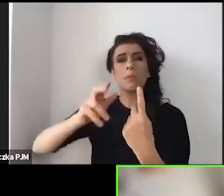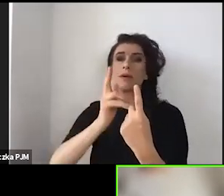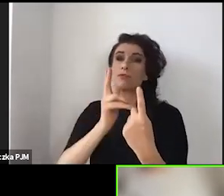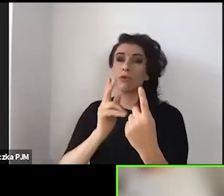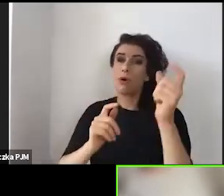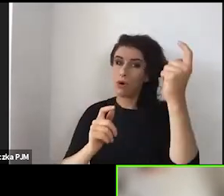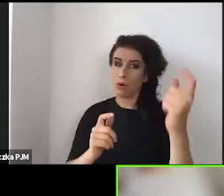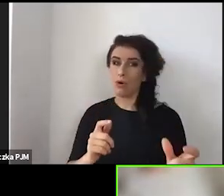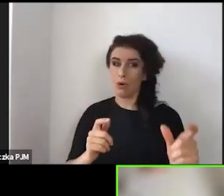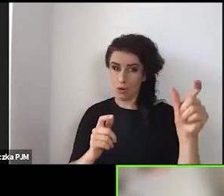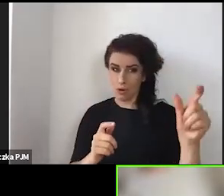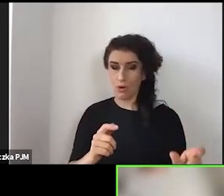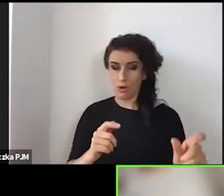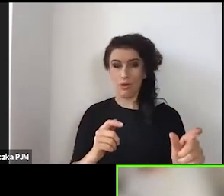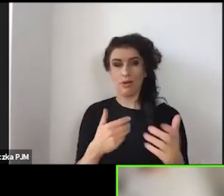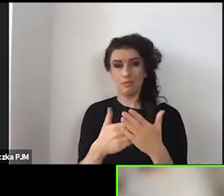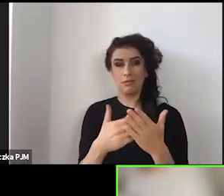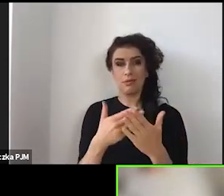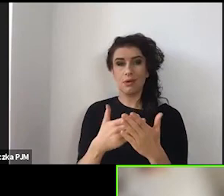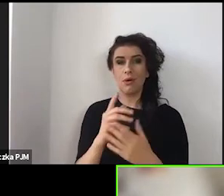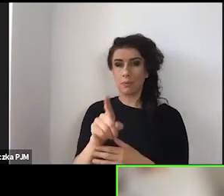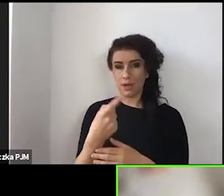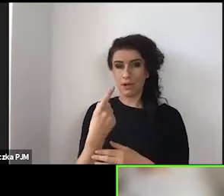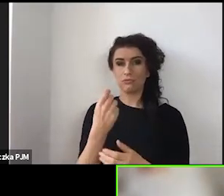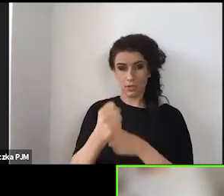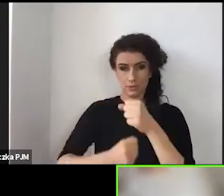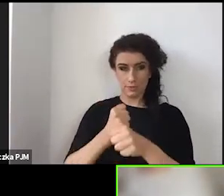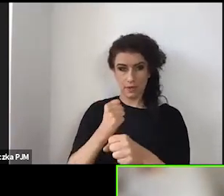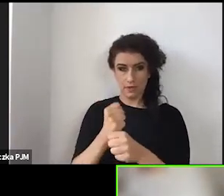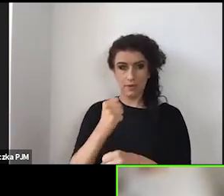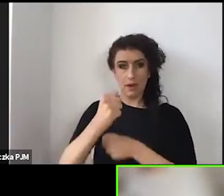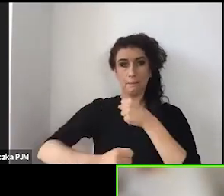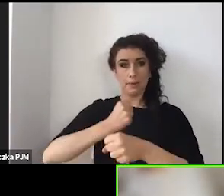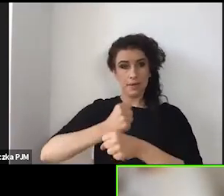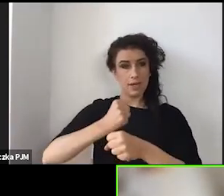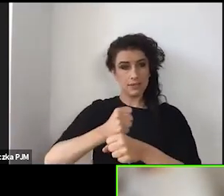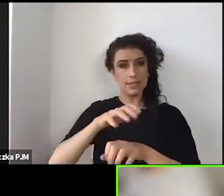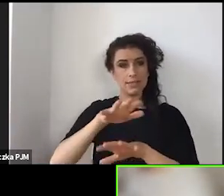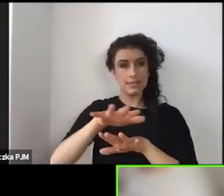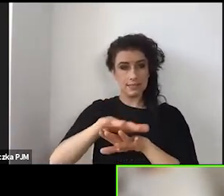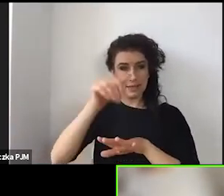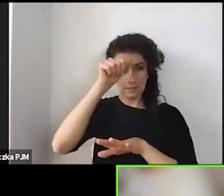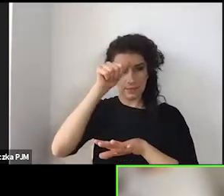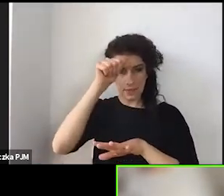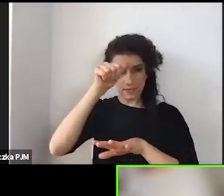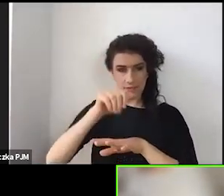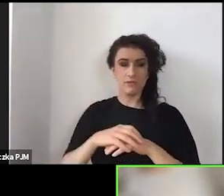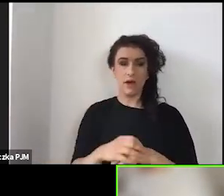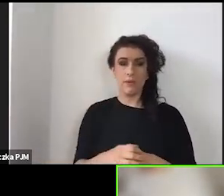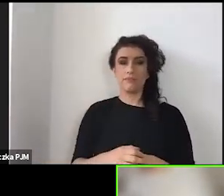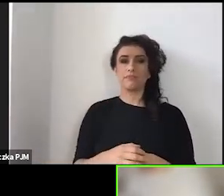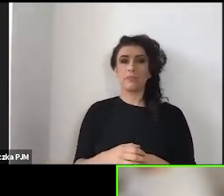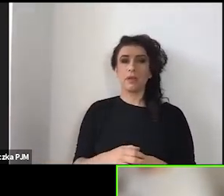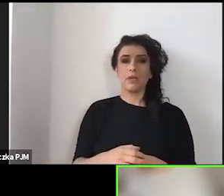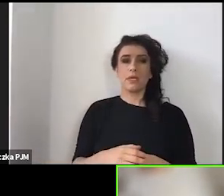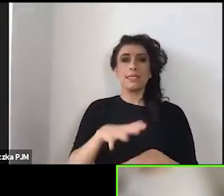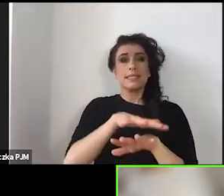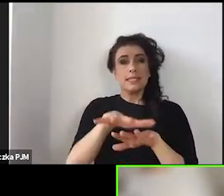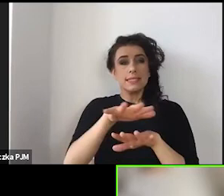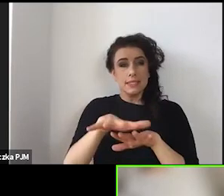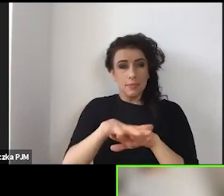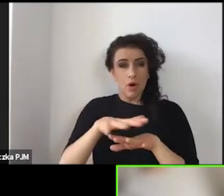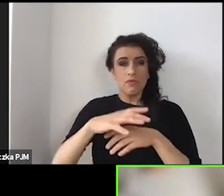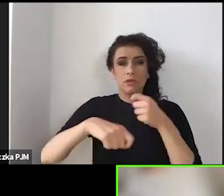work within the system, like under a systemic approach, community-based approach. Like you have to